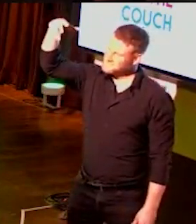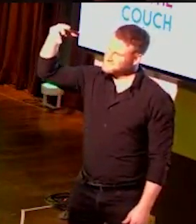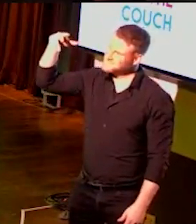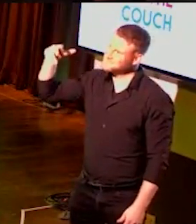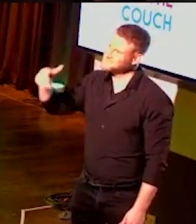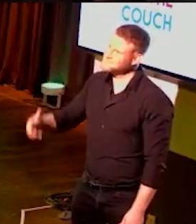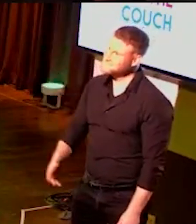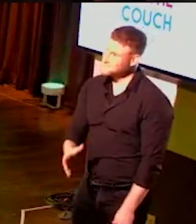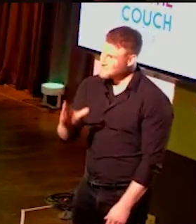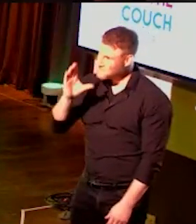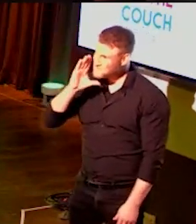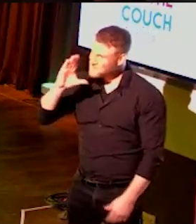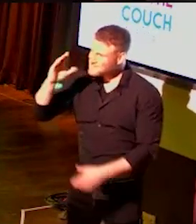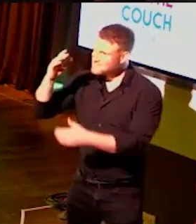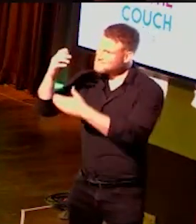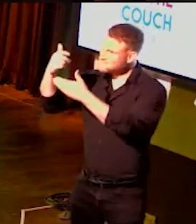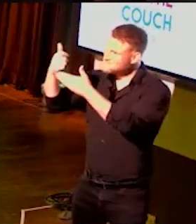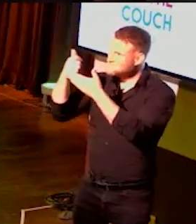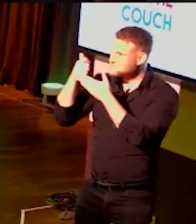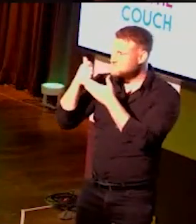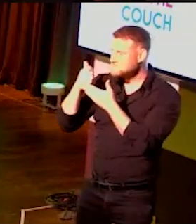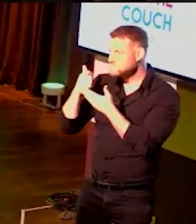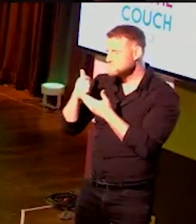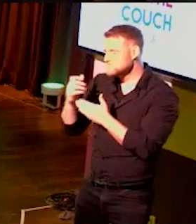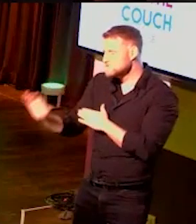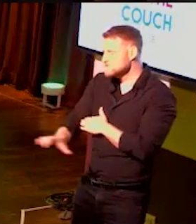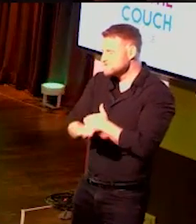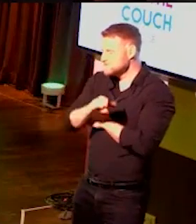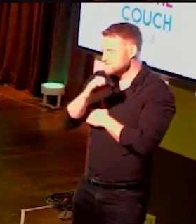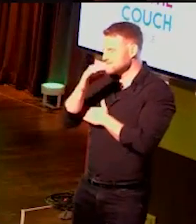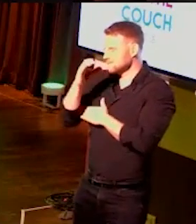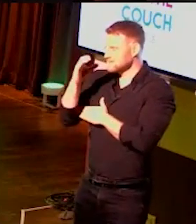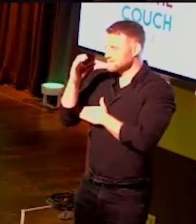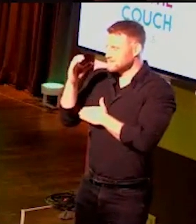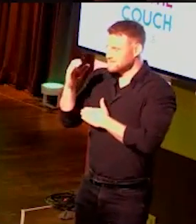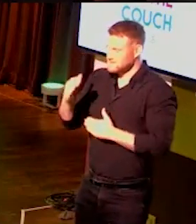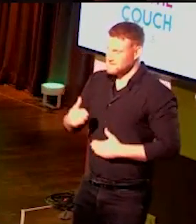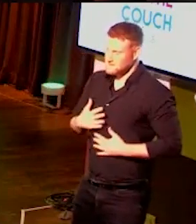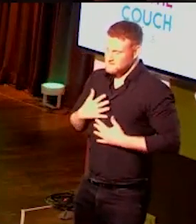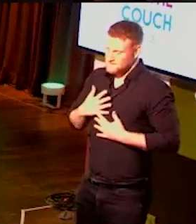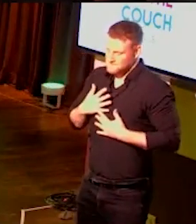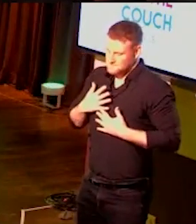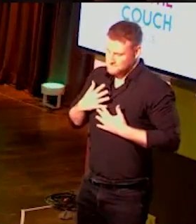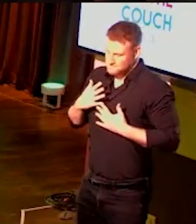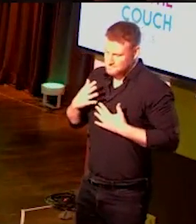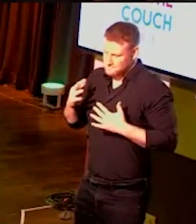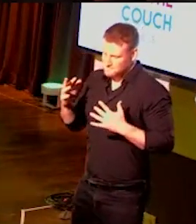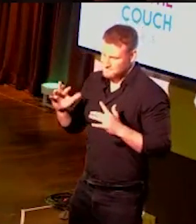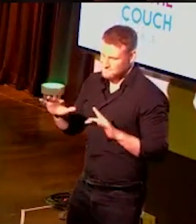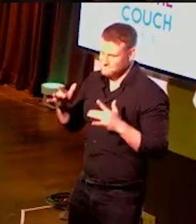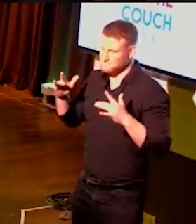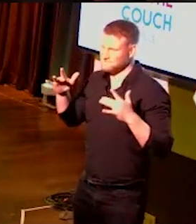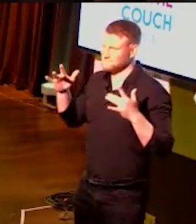mistletoe help to make the seasons bright.